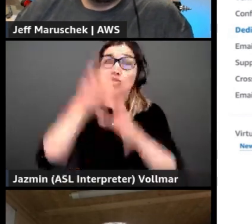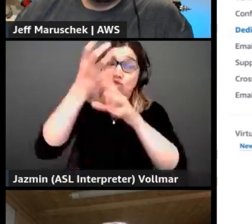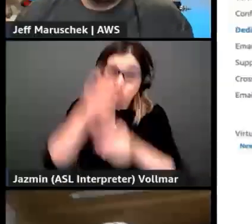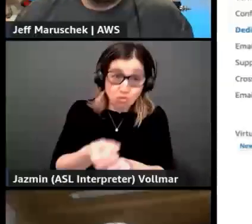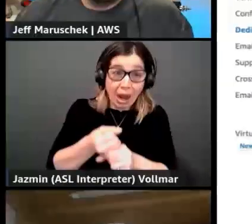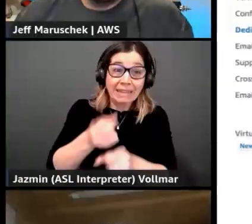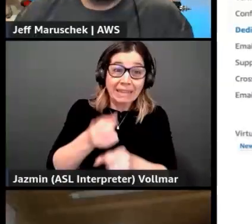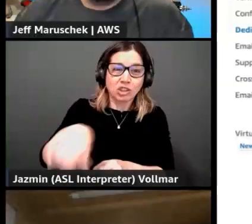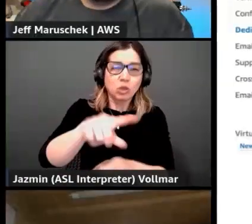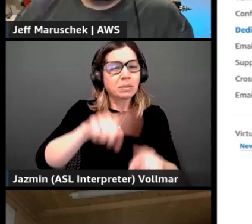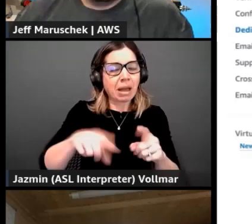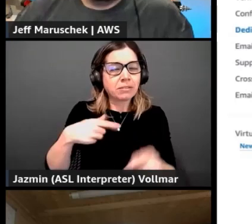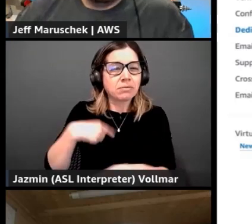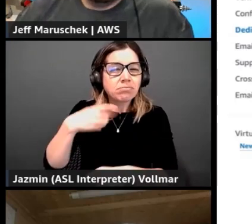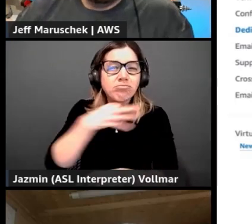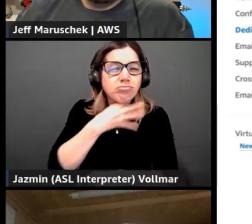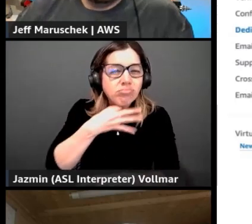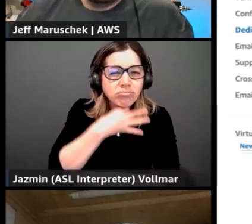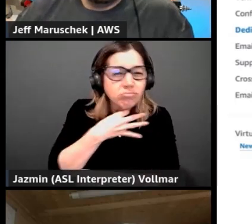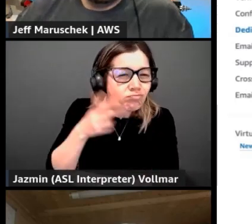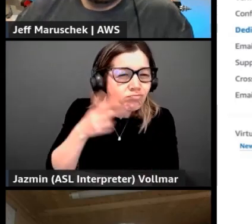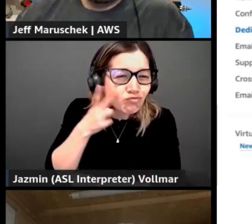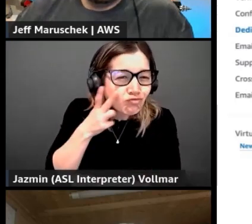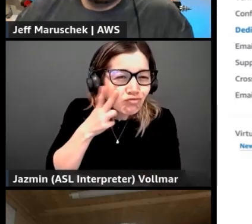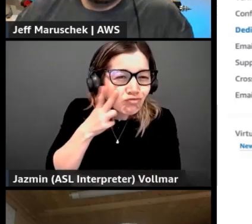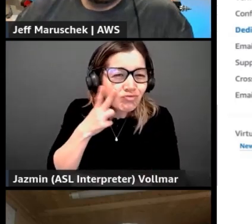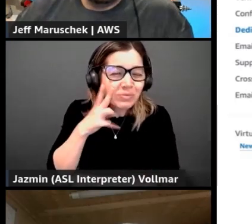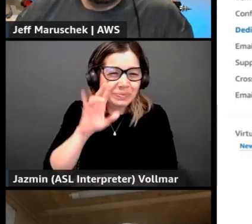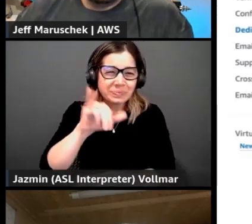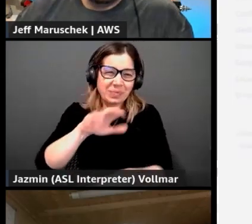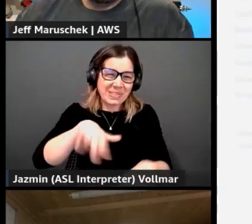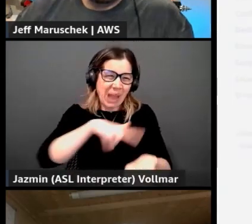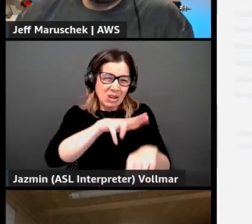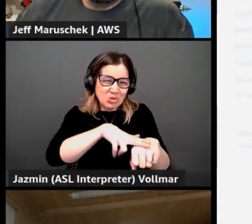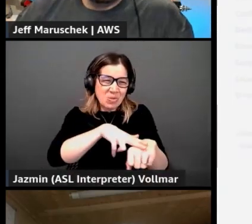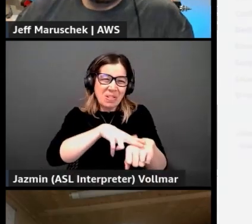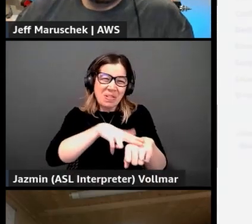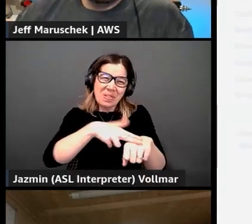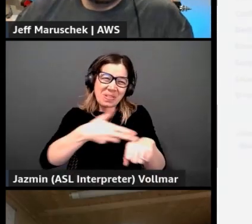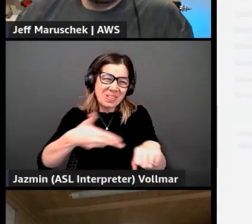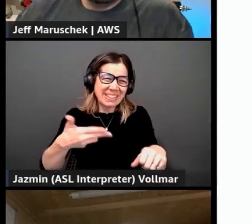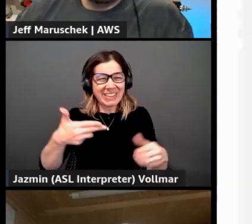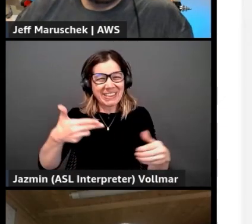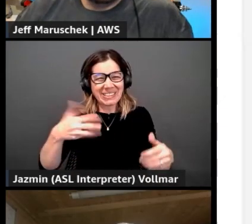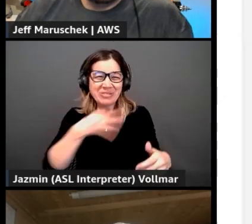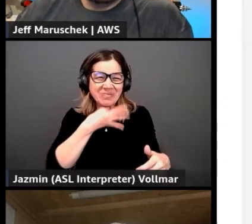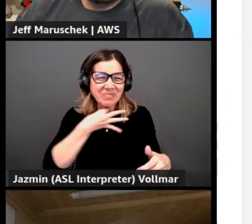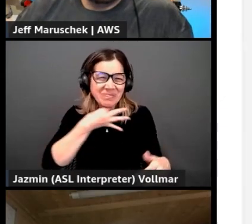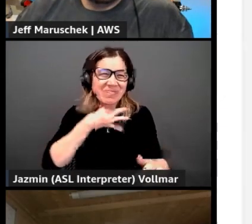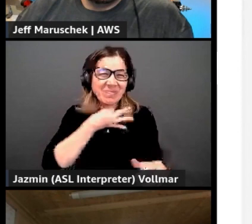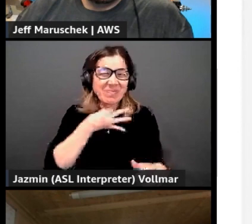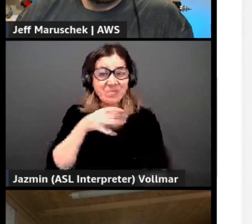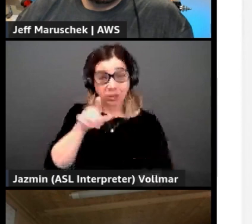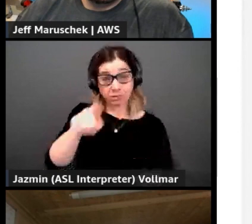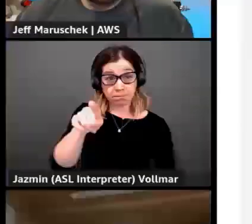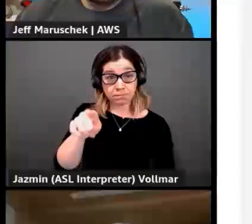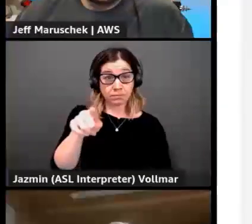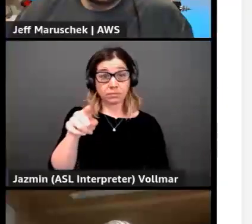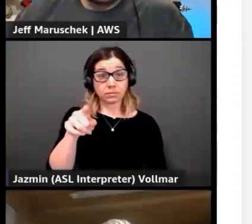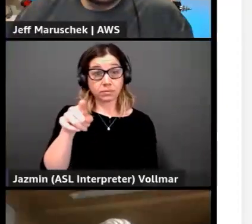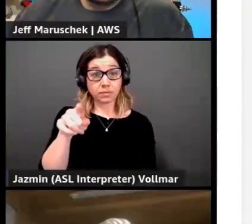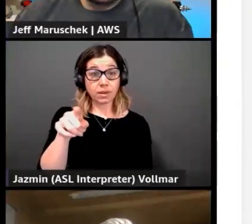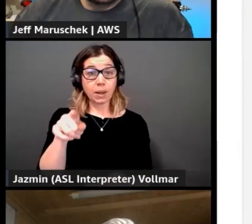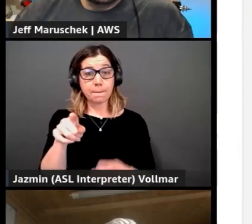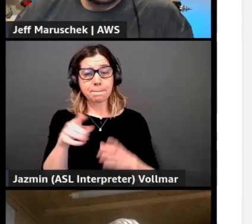to see what's going on, right? Right. So that's just a natural thing, right? So if I come into, this is actually a